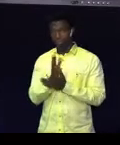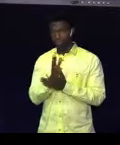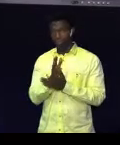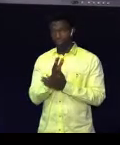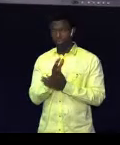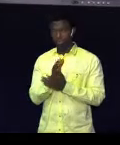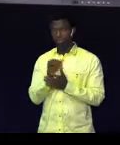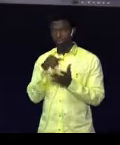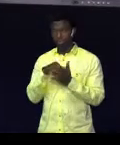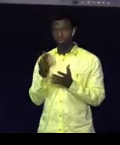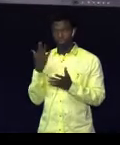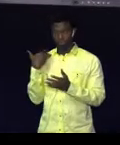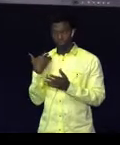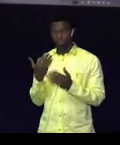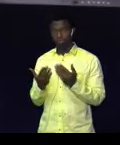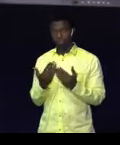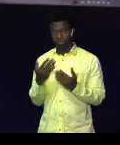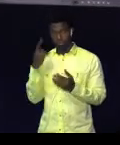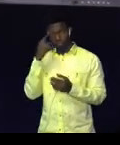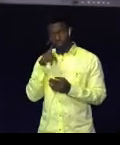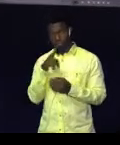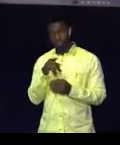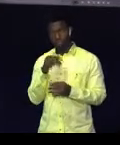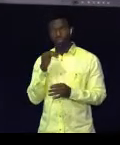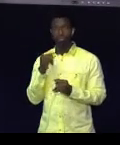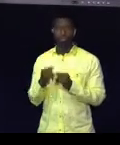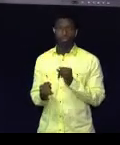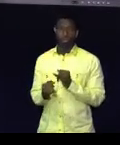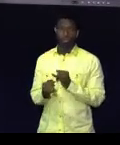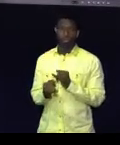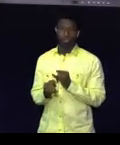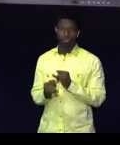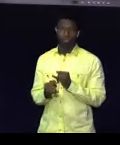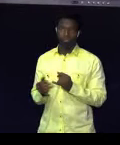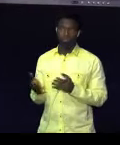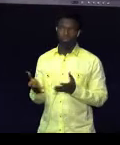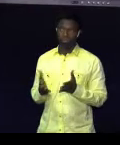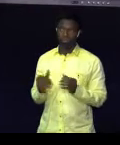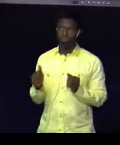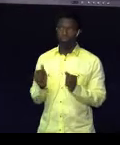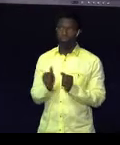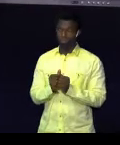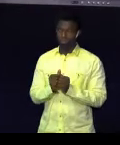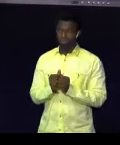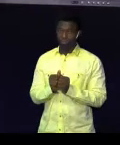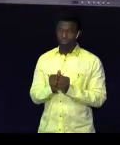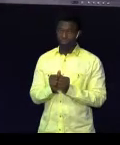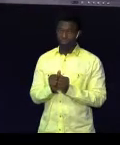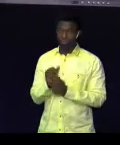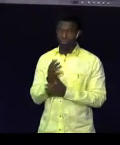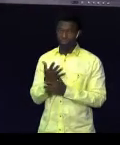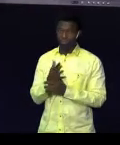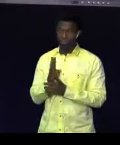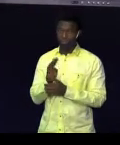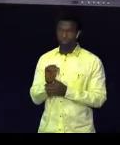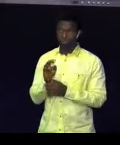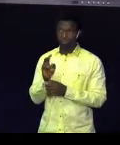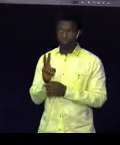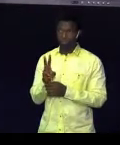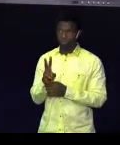got that right too? Of course, it was easy peasy for you, my friend. Let's check out the last one. Here we're dividing by